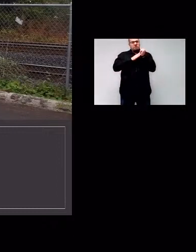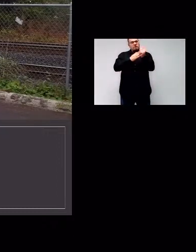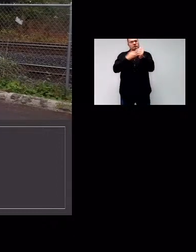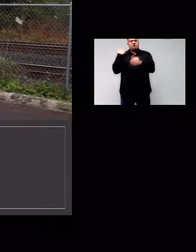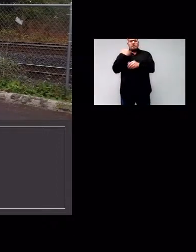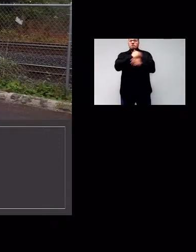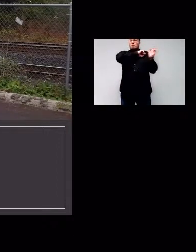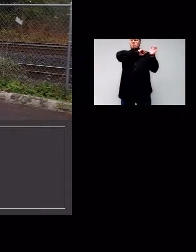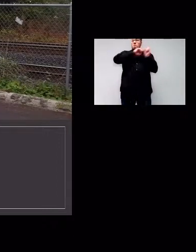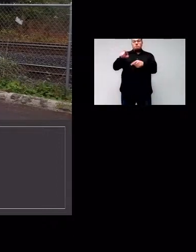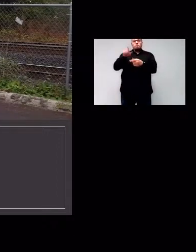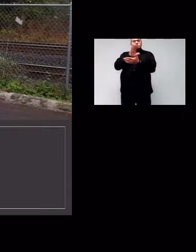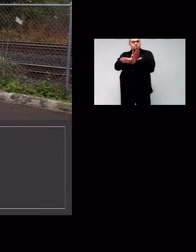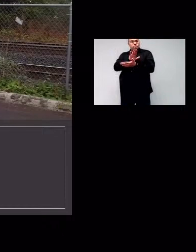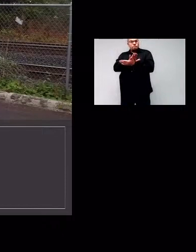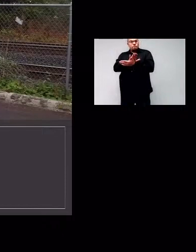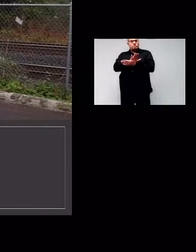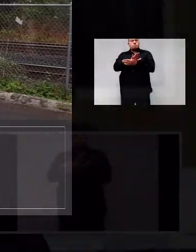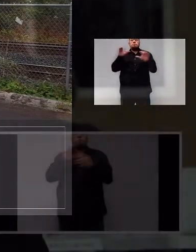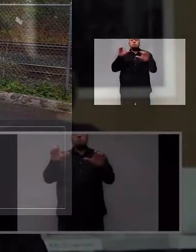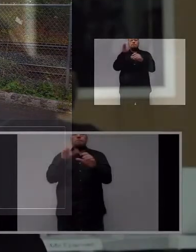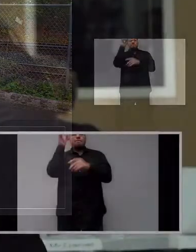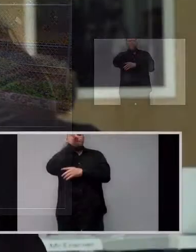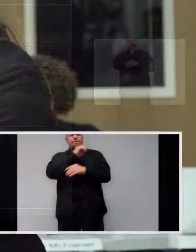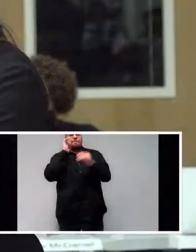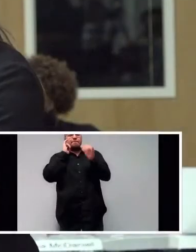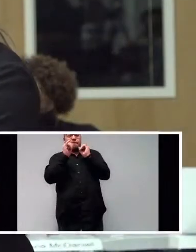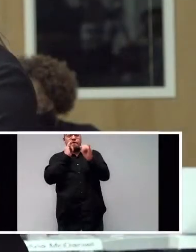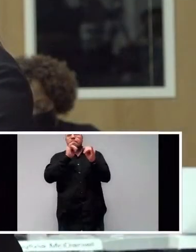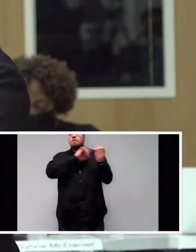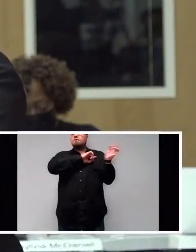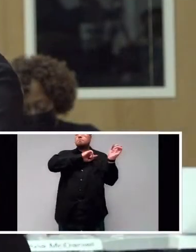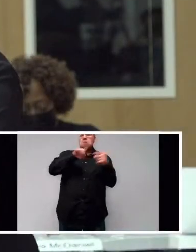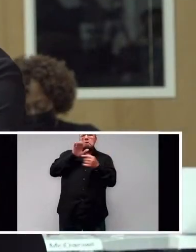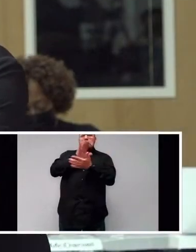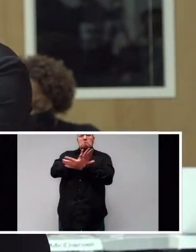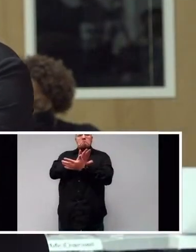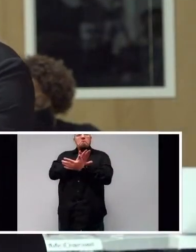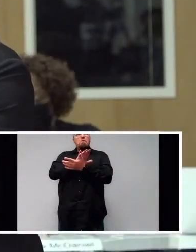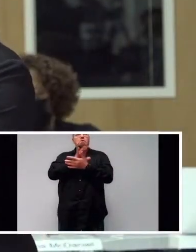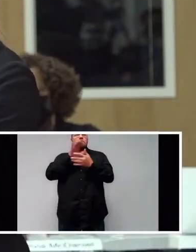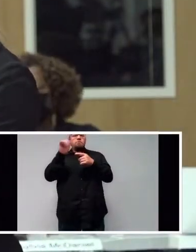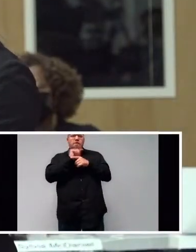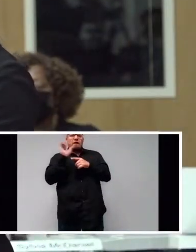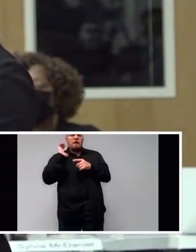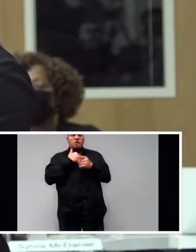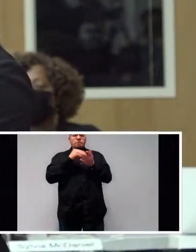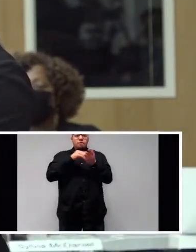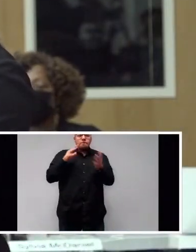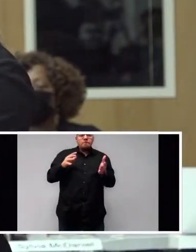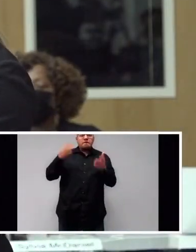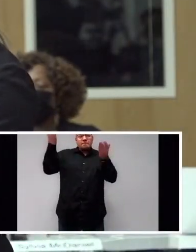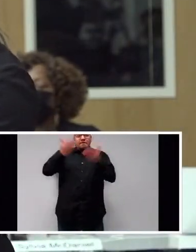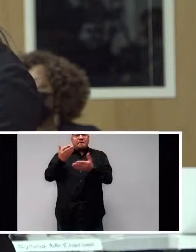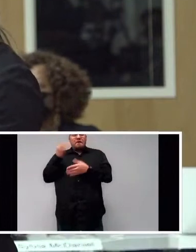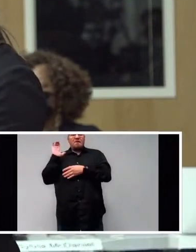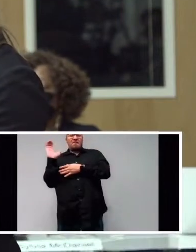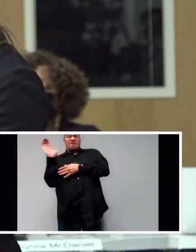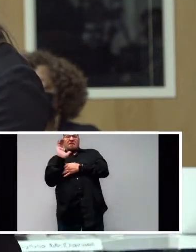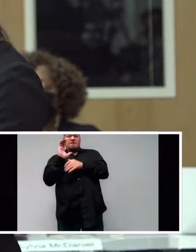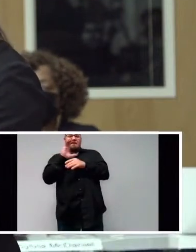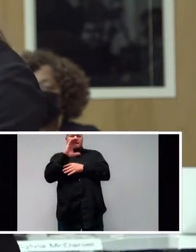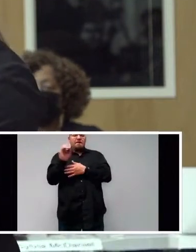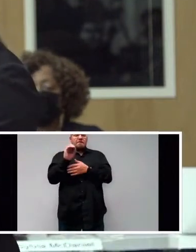to do mock interviews. They come onto campus to train and work alongside our students. They invite us into their companies so students